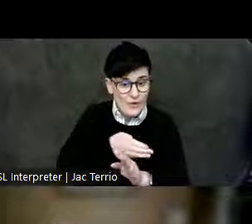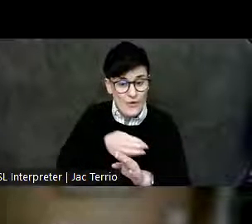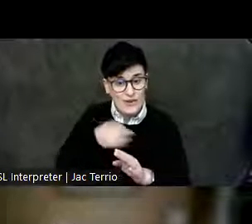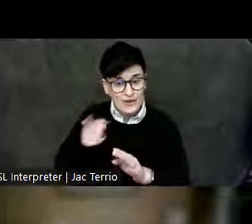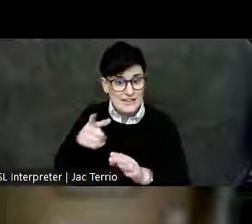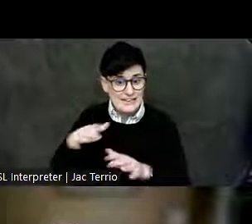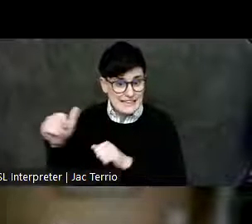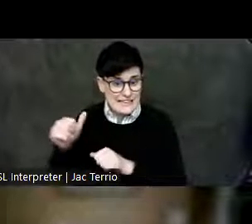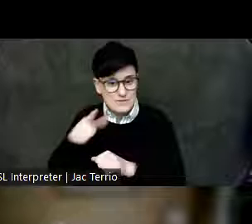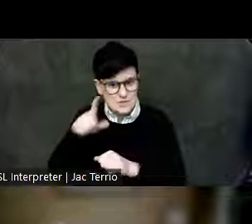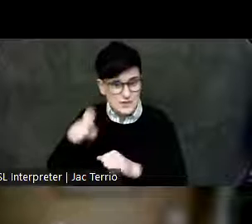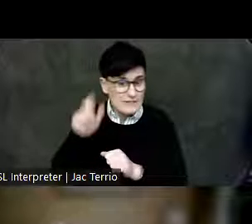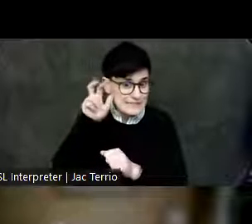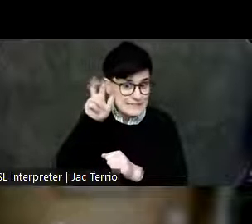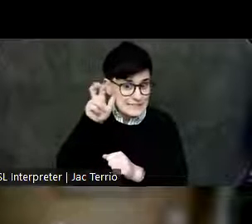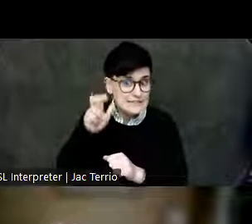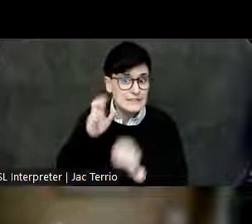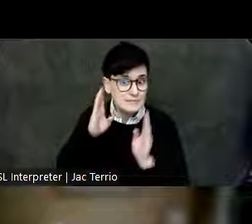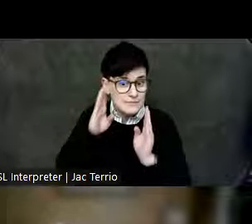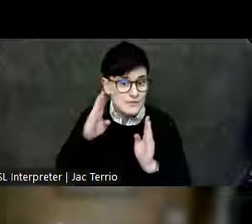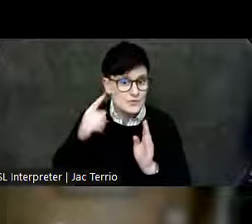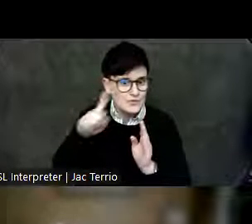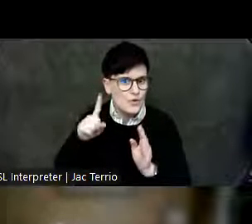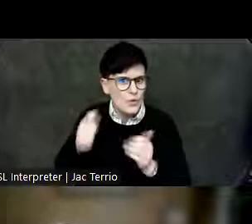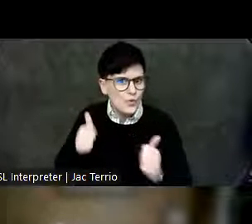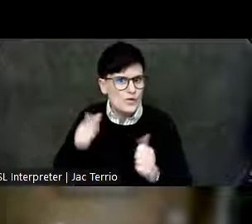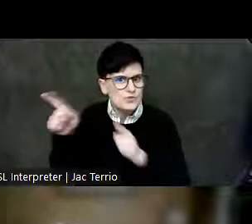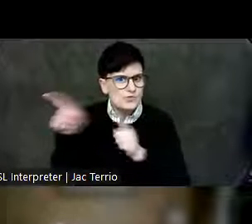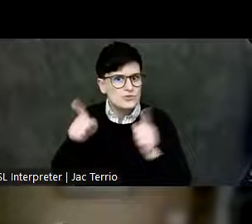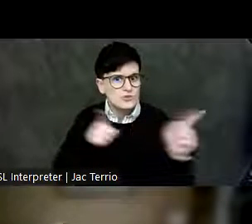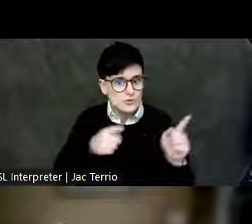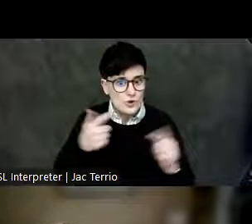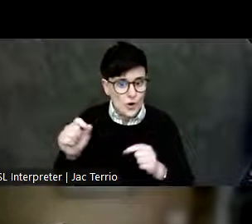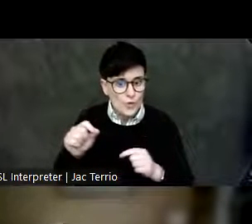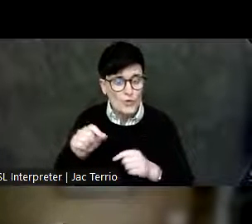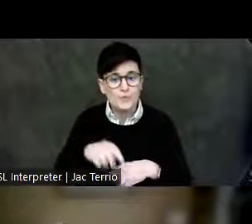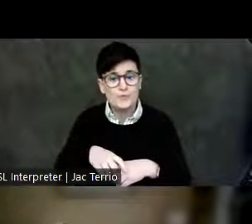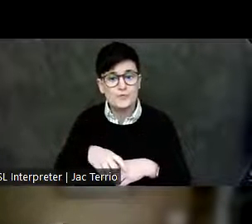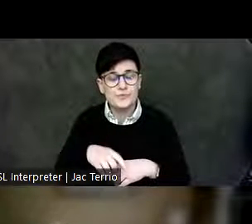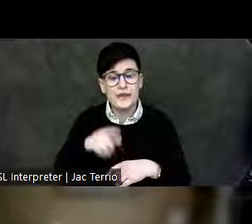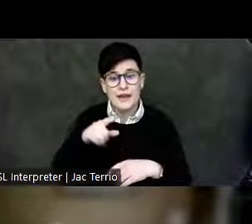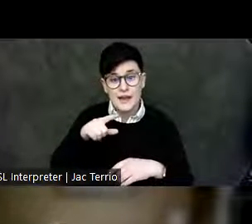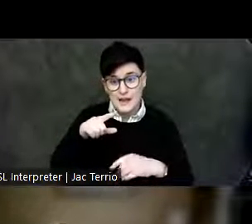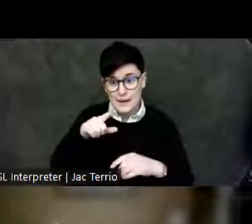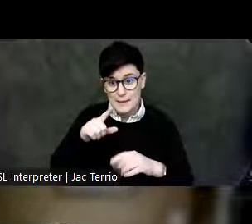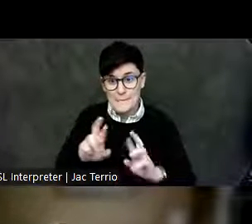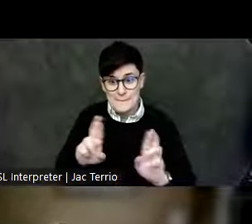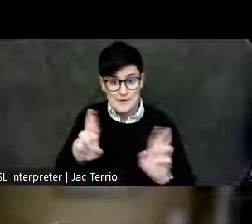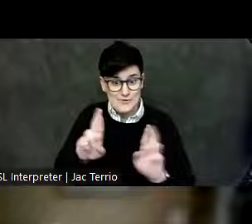early. Be aware of the stop so you can plan easily when it's time to depart the train or the